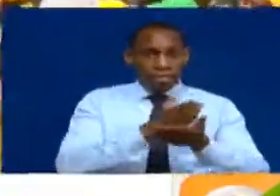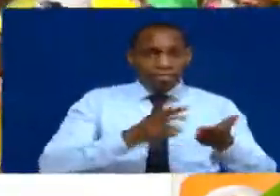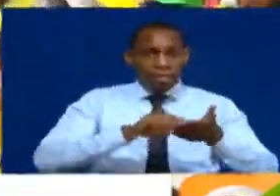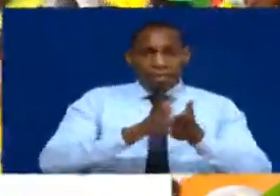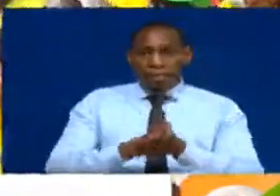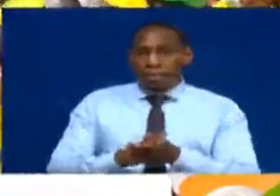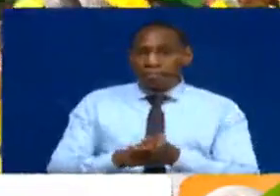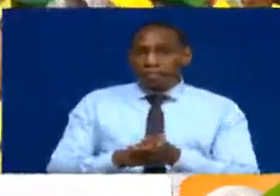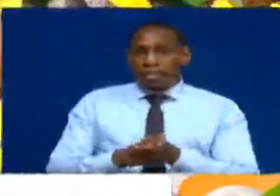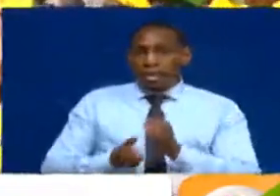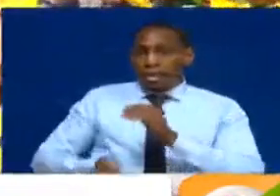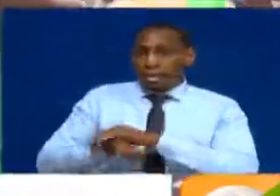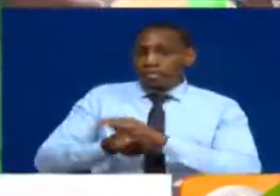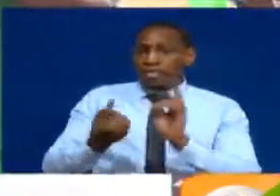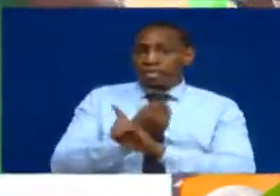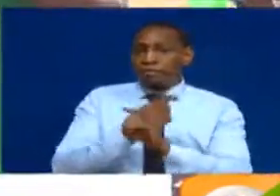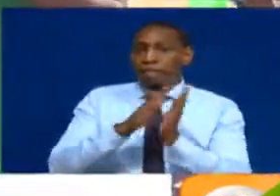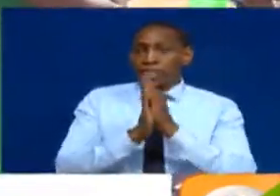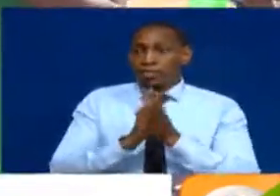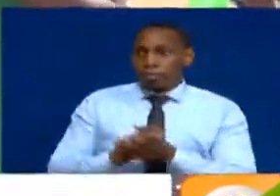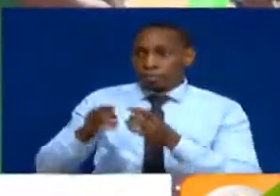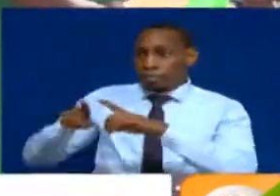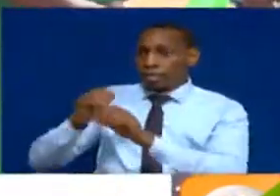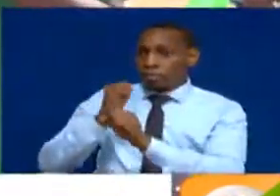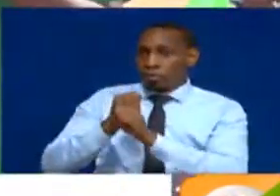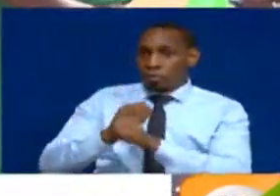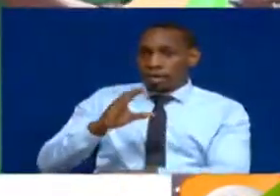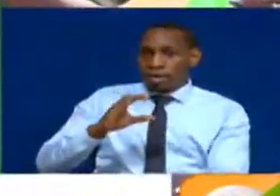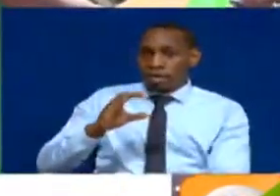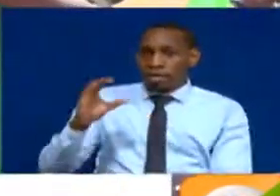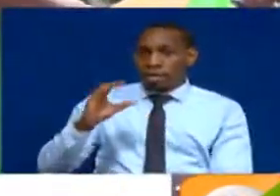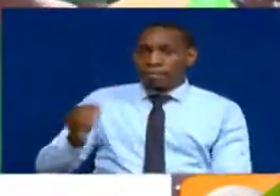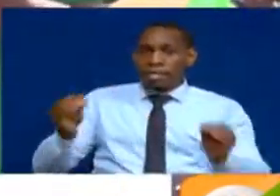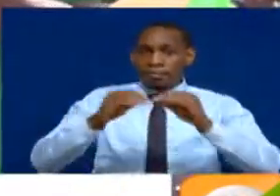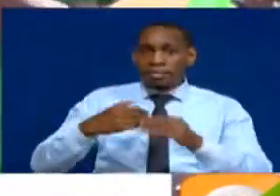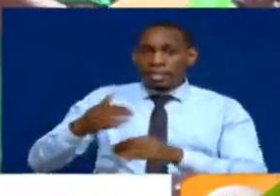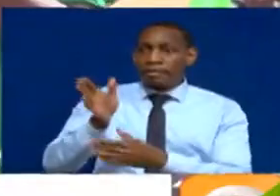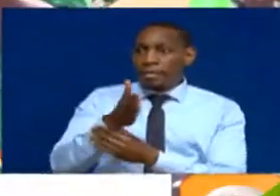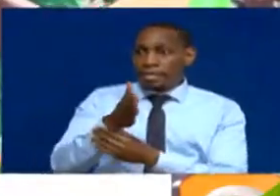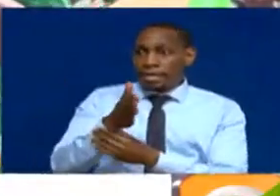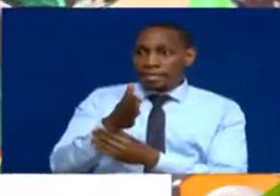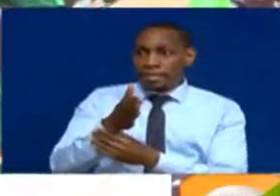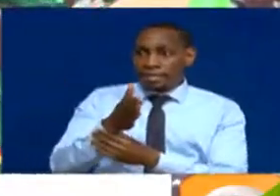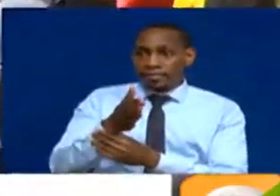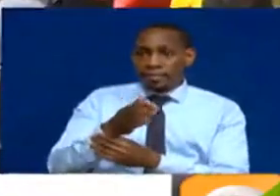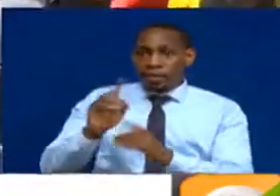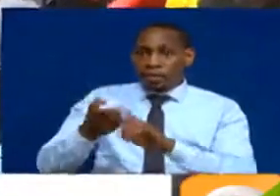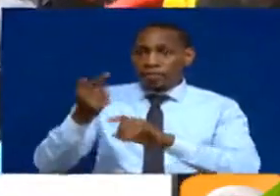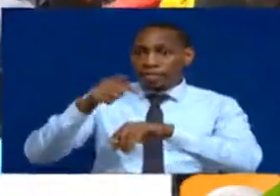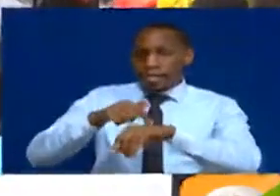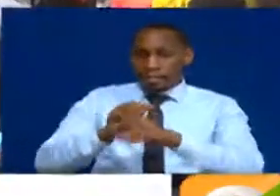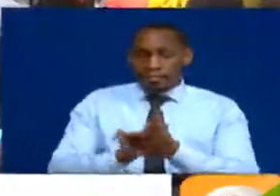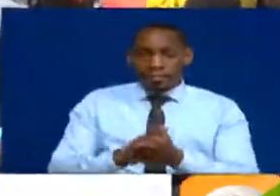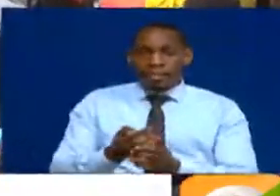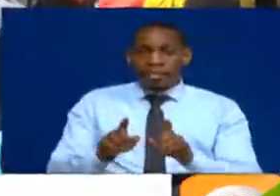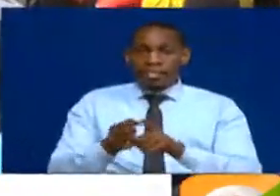projects, told a different tale to his audience. Wewe ulikuwa unafanya cabinet meeting kila Thursday kwa tamu ya kwanza.